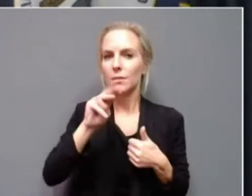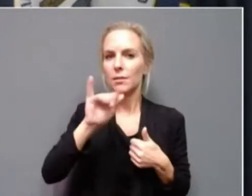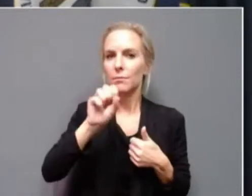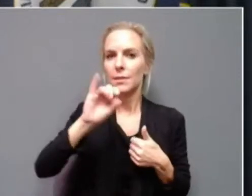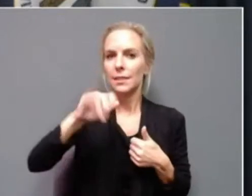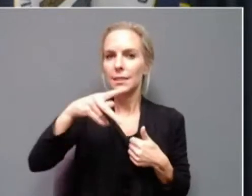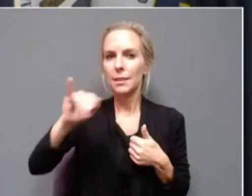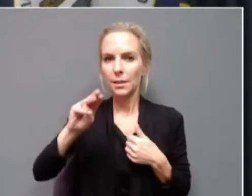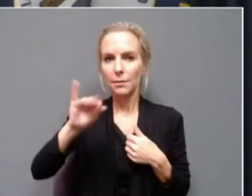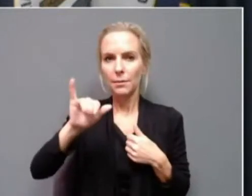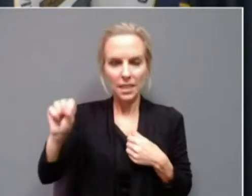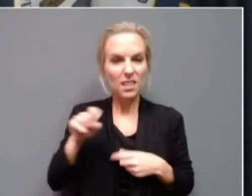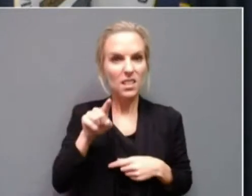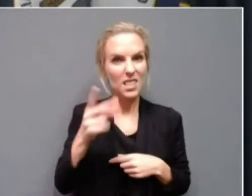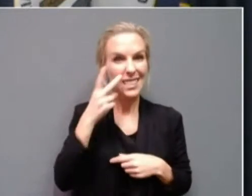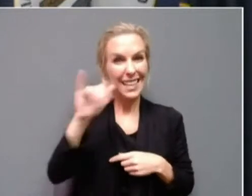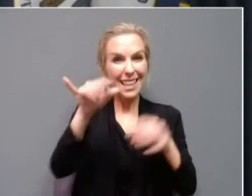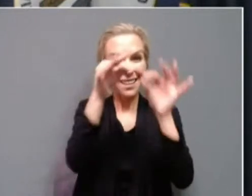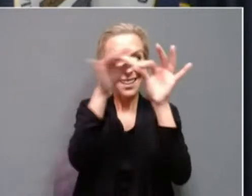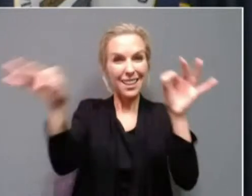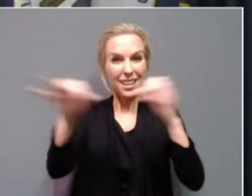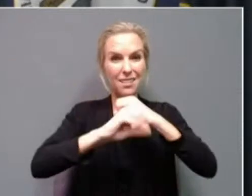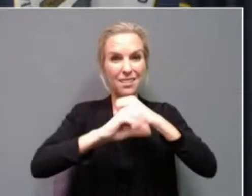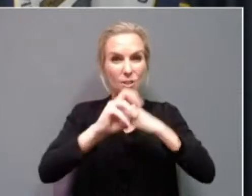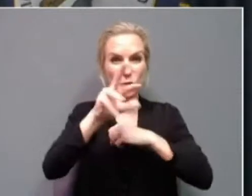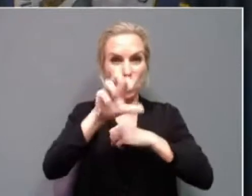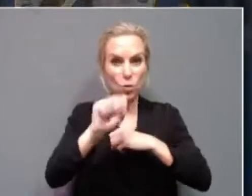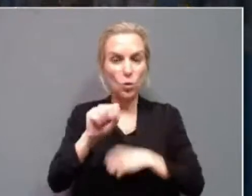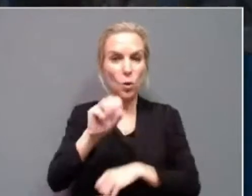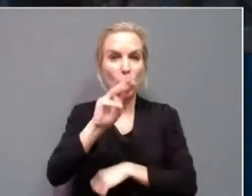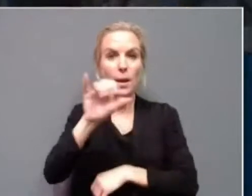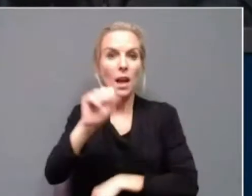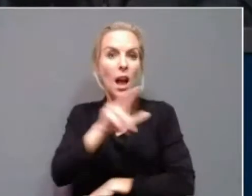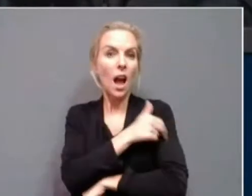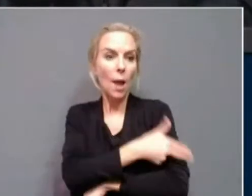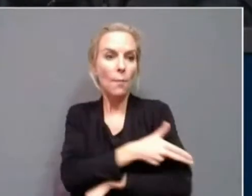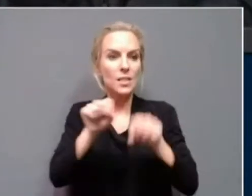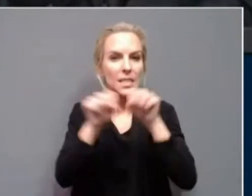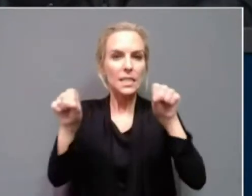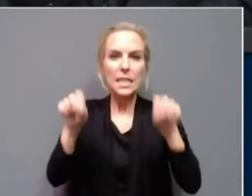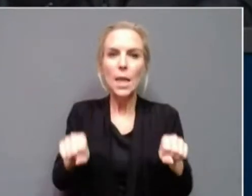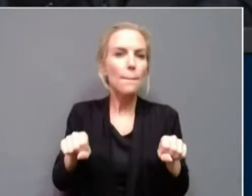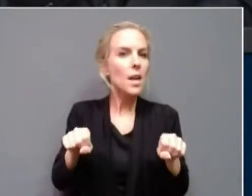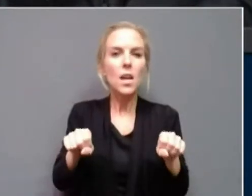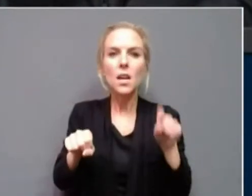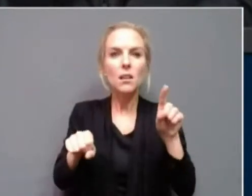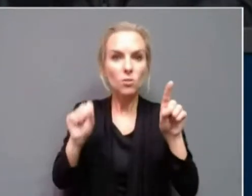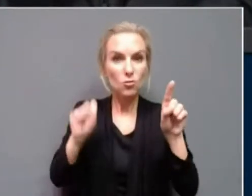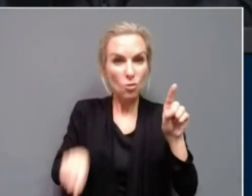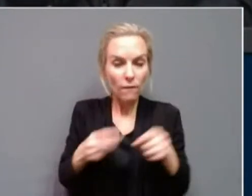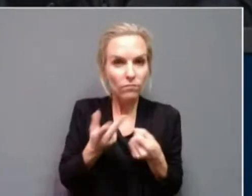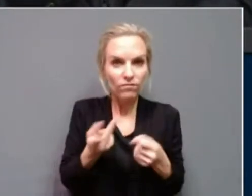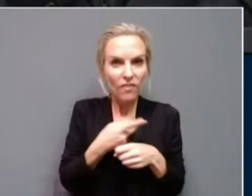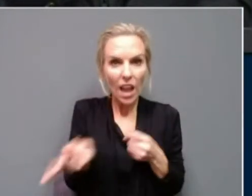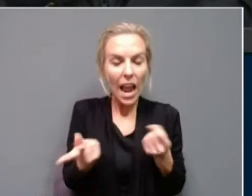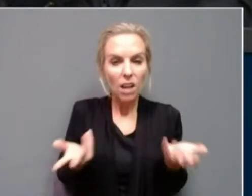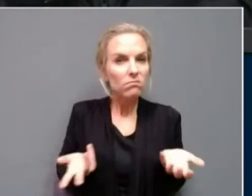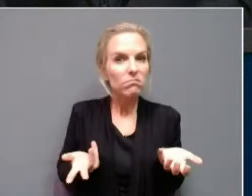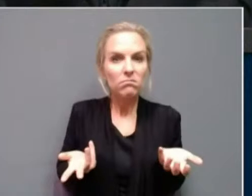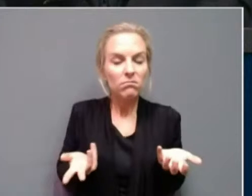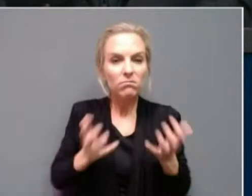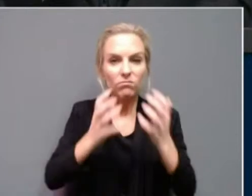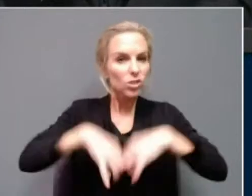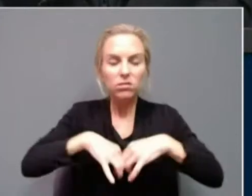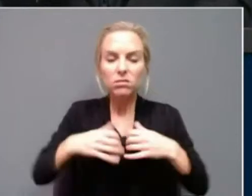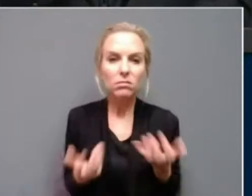Look at that headline. Mississippi hospital system could fail. Fail.